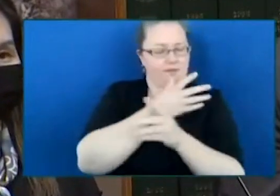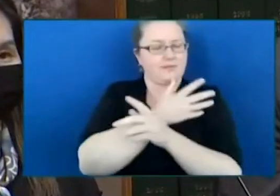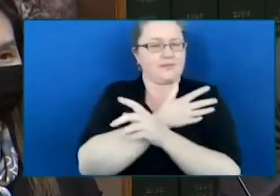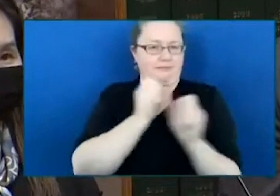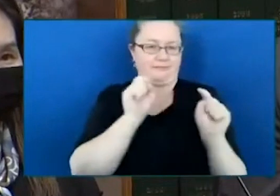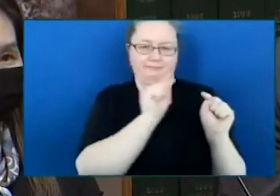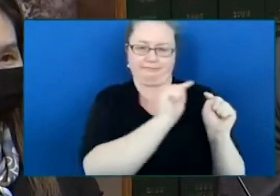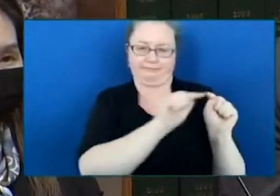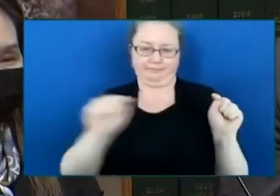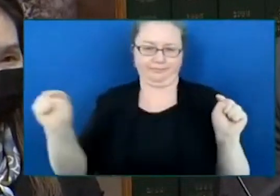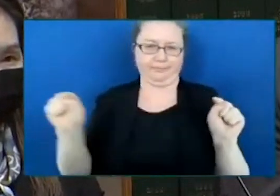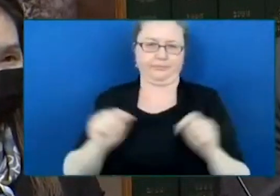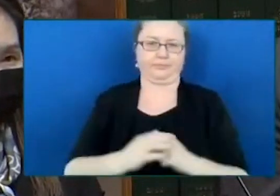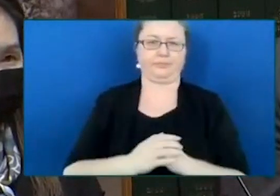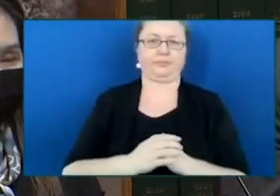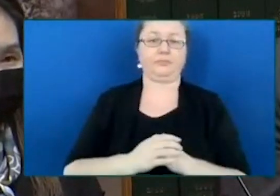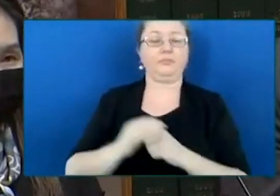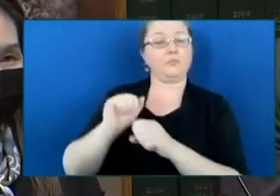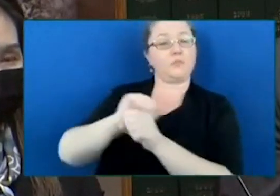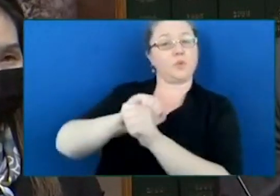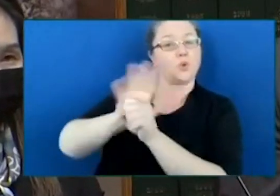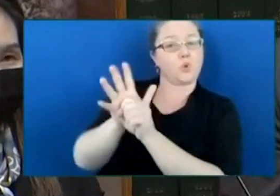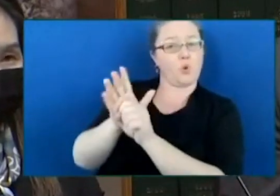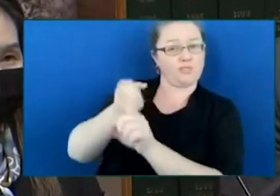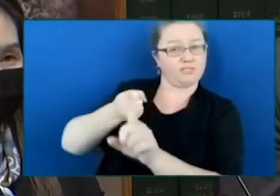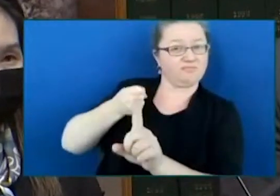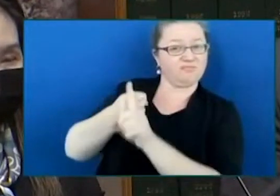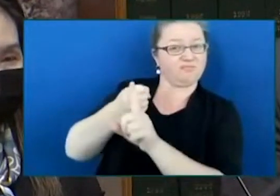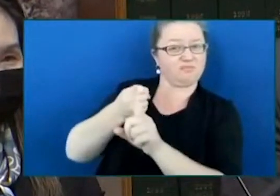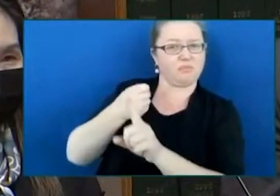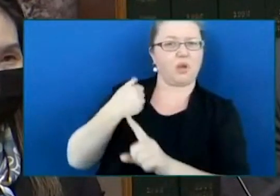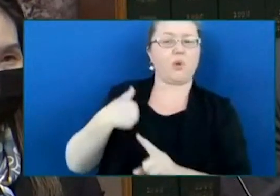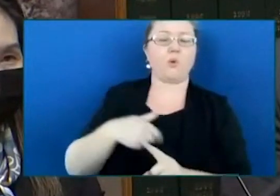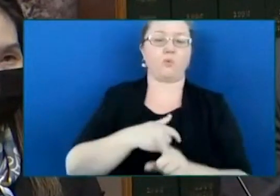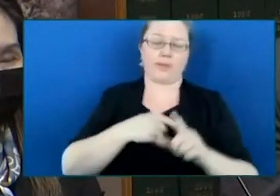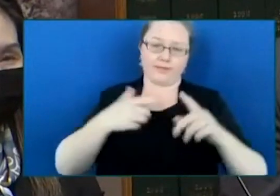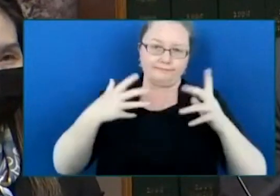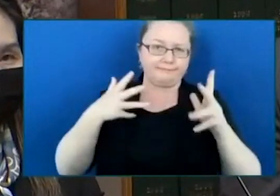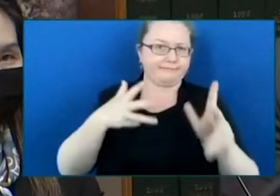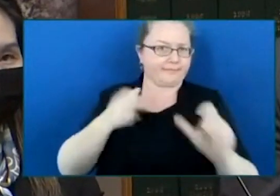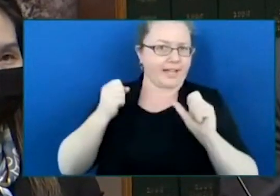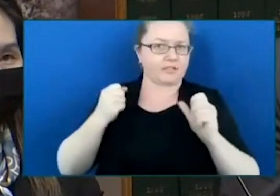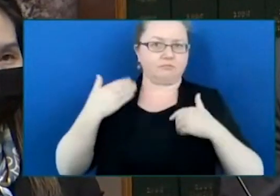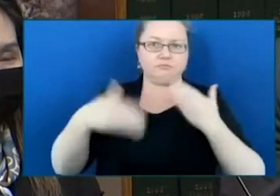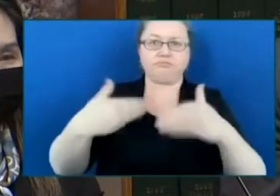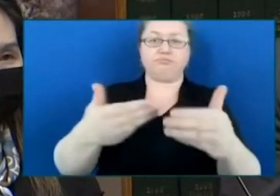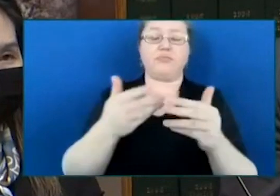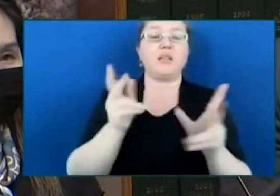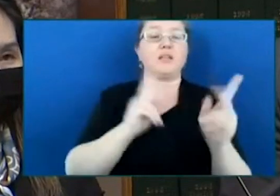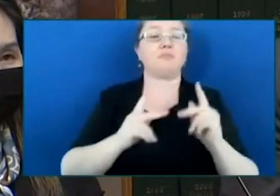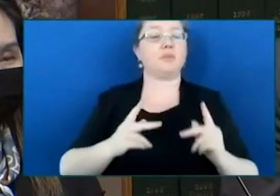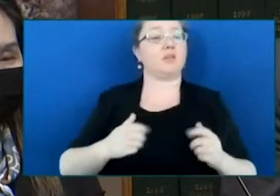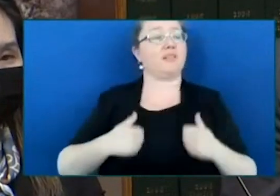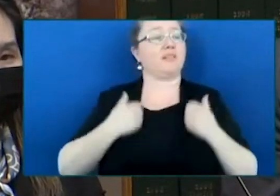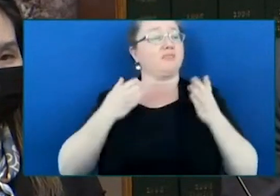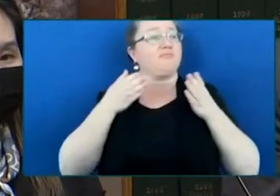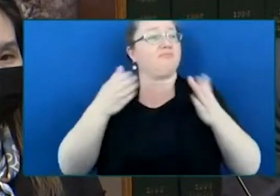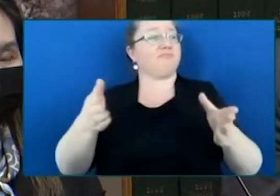When COVID-19 first hit, we acted fast to bring more than 3,000 people in off the street and into temporary shelters.